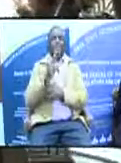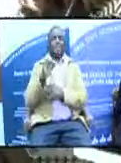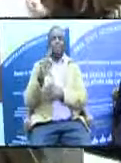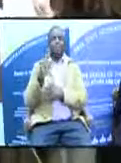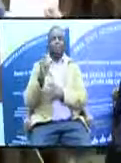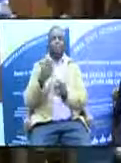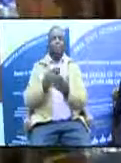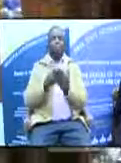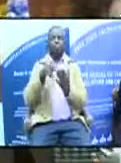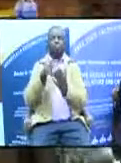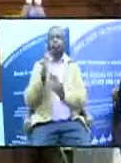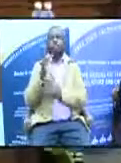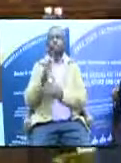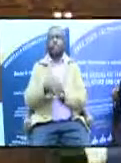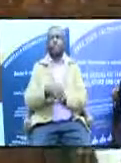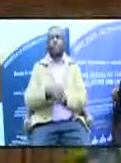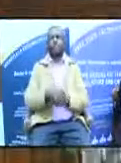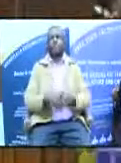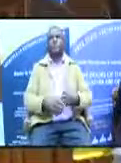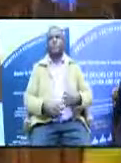Matthew may address the House.